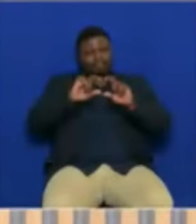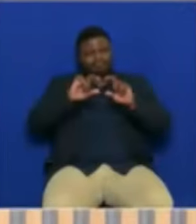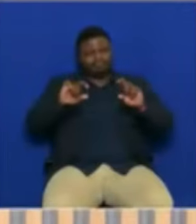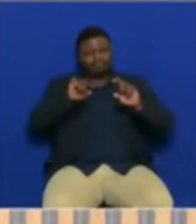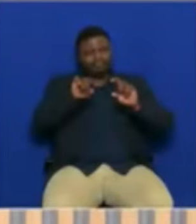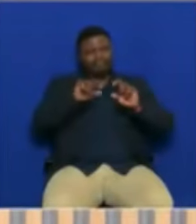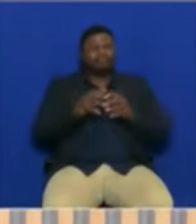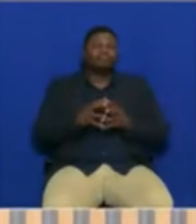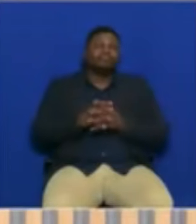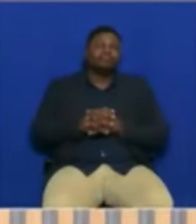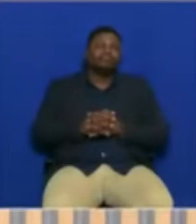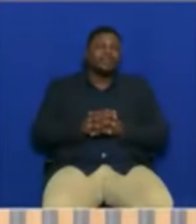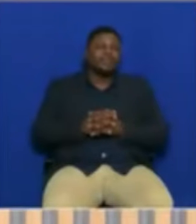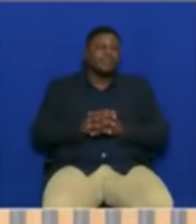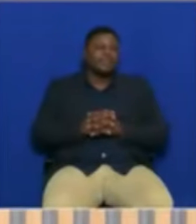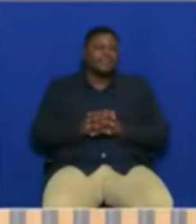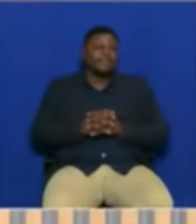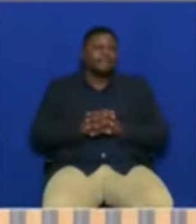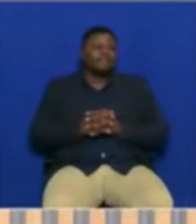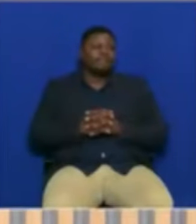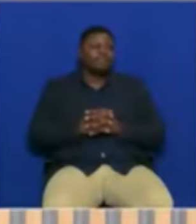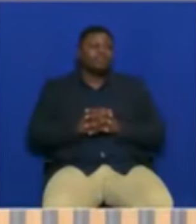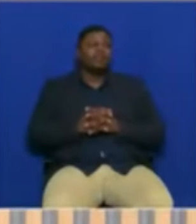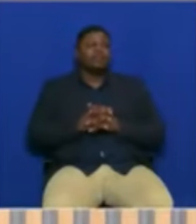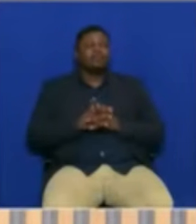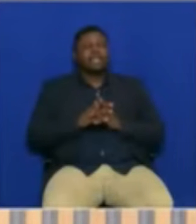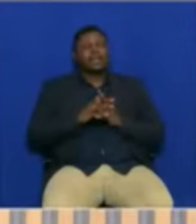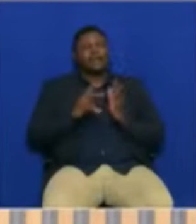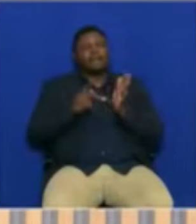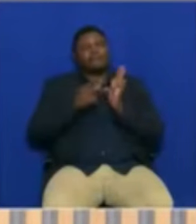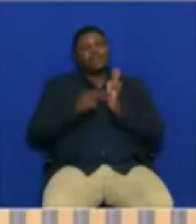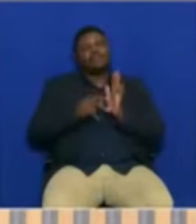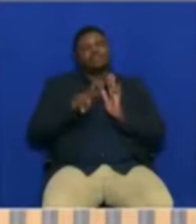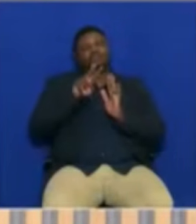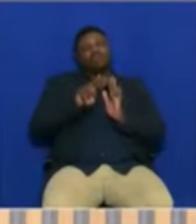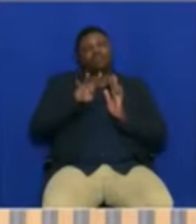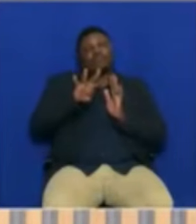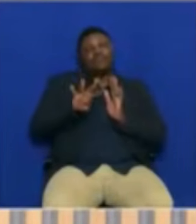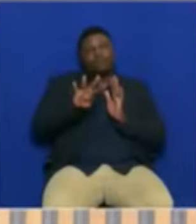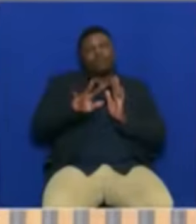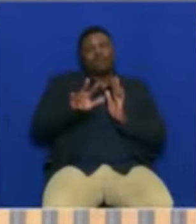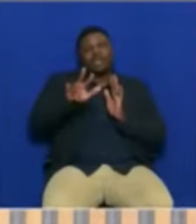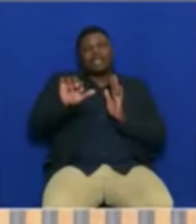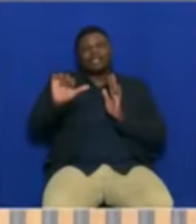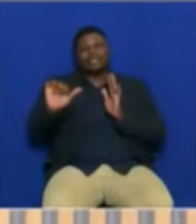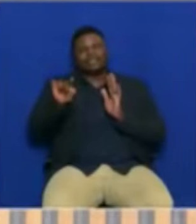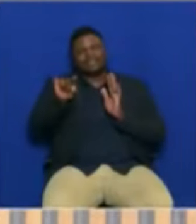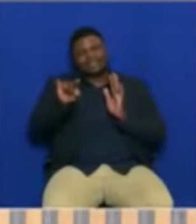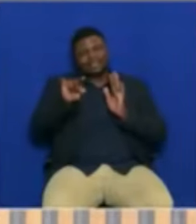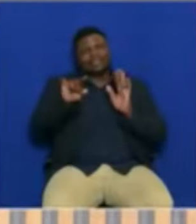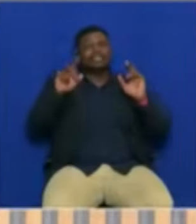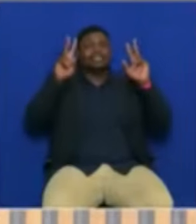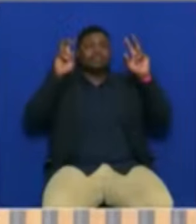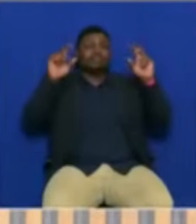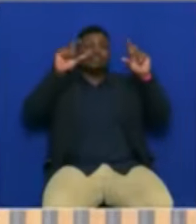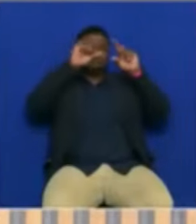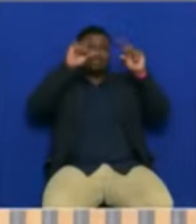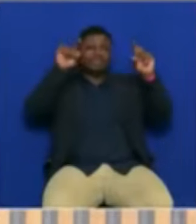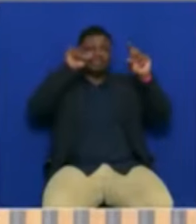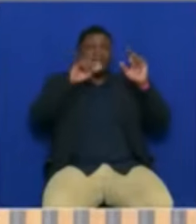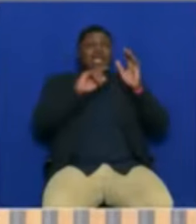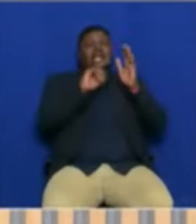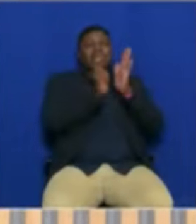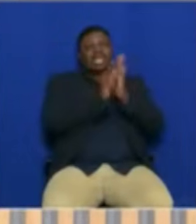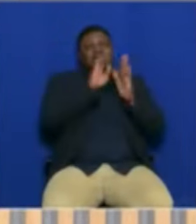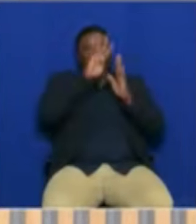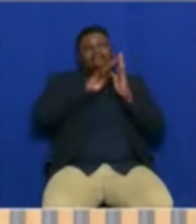2426, Commissioner. 2426, yeah. And then you've got capital A, Legal Framework. You see that? Legal Framework,